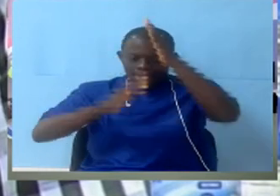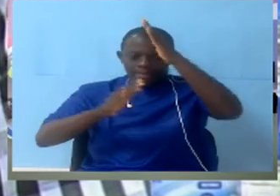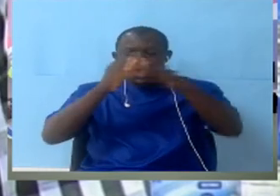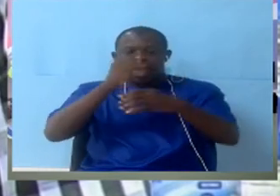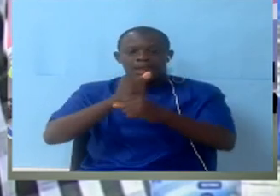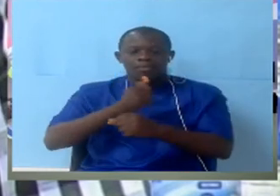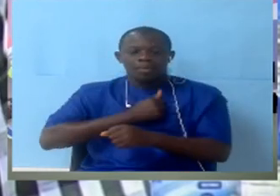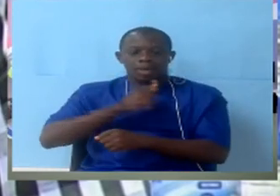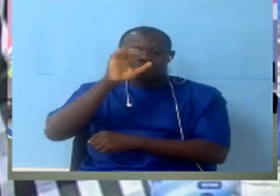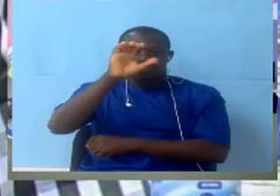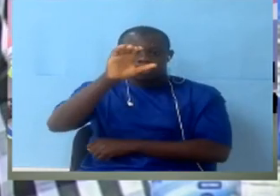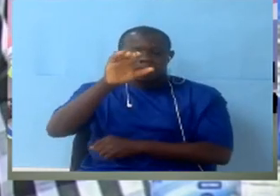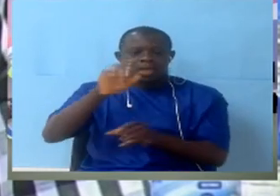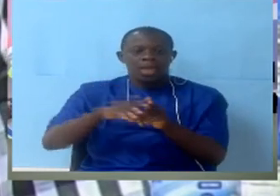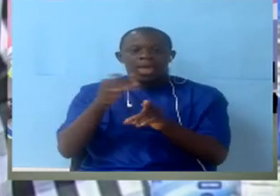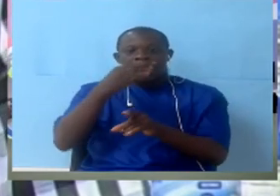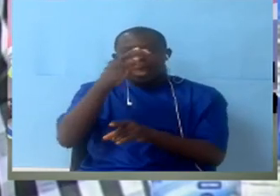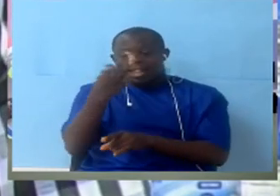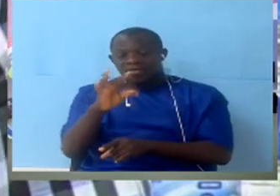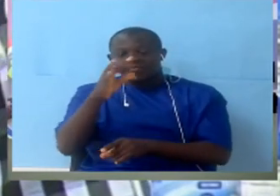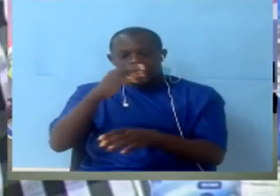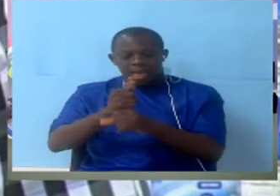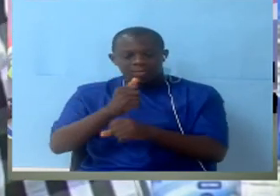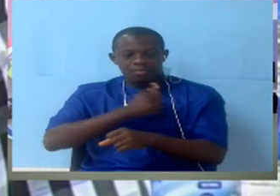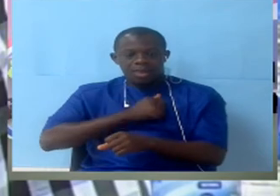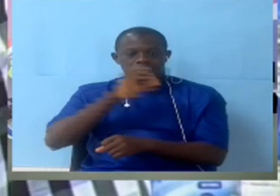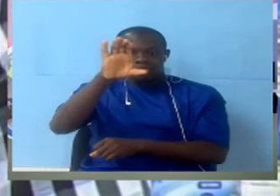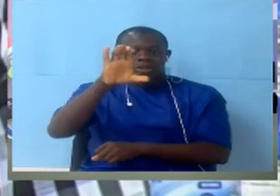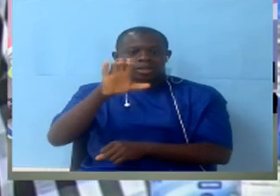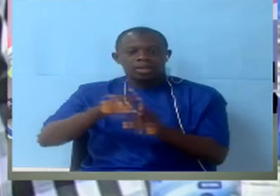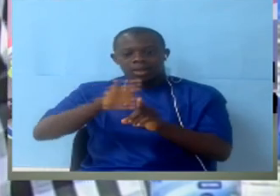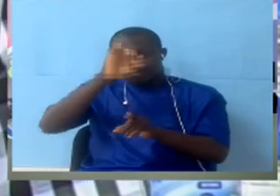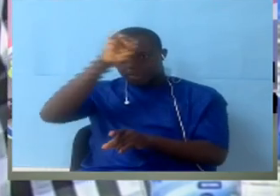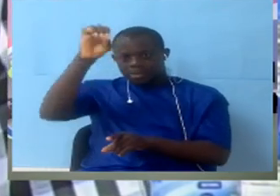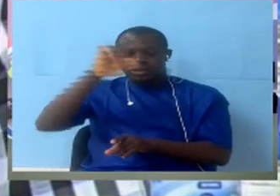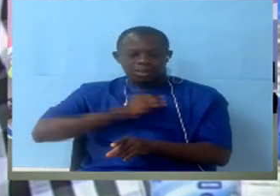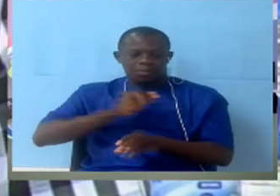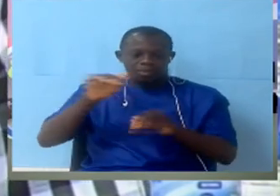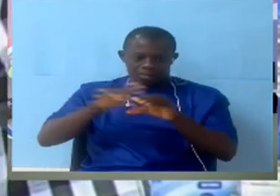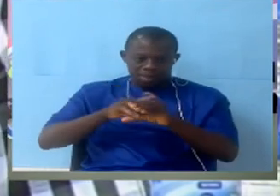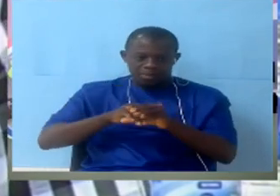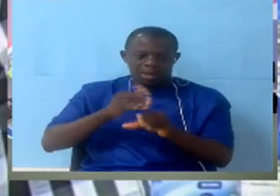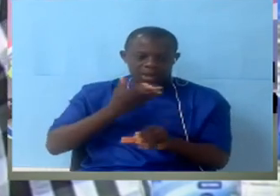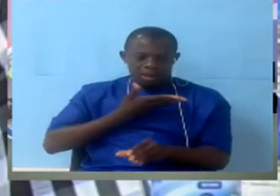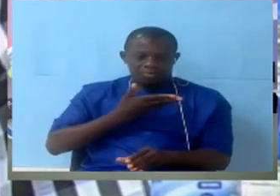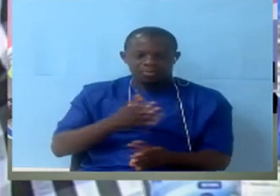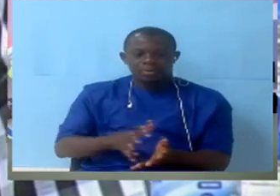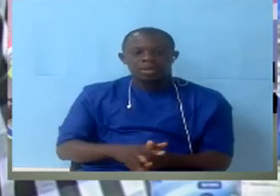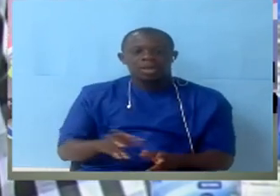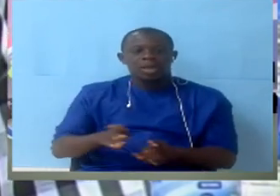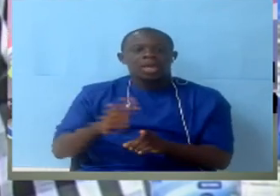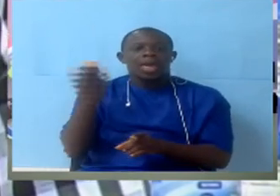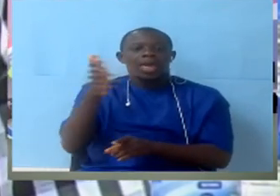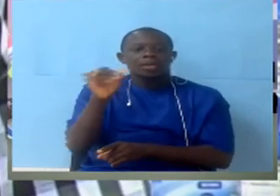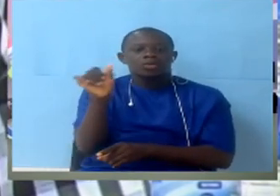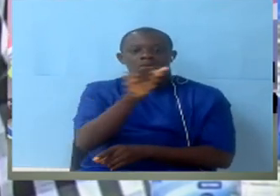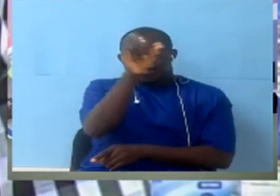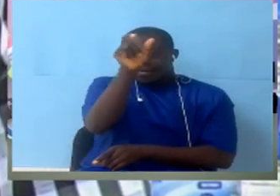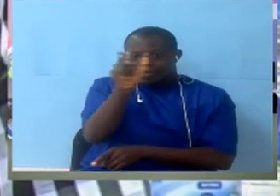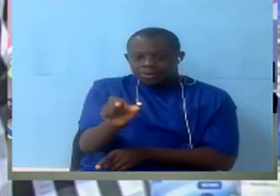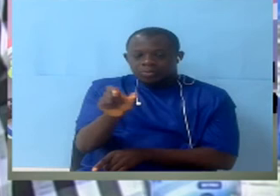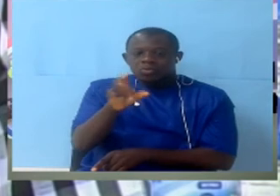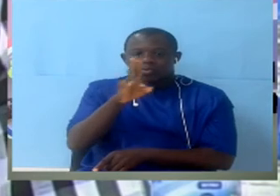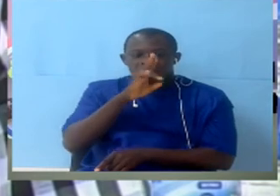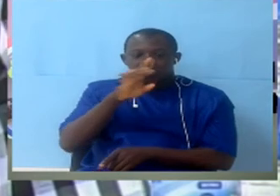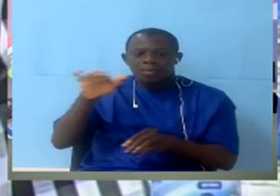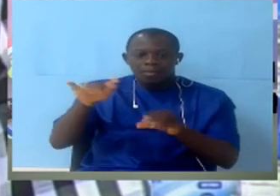banko serve president da bol kono. And to serve the country, the president is part of that. Ani mo banko dungote da bol kono. And any citizen